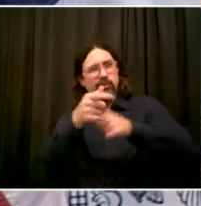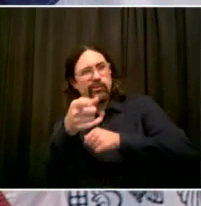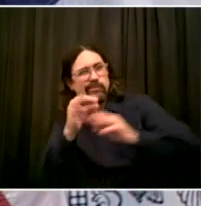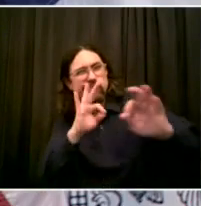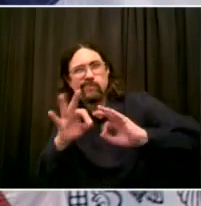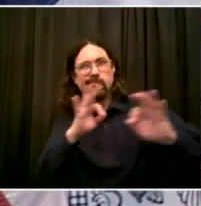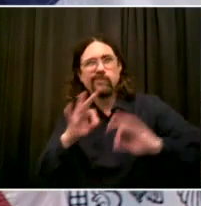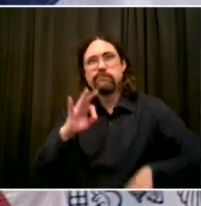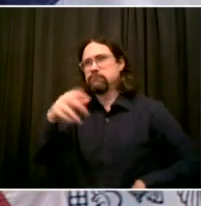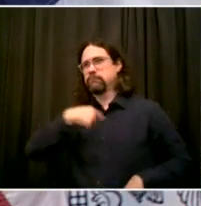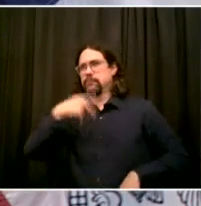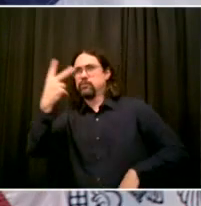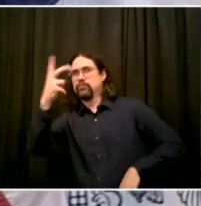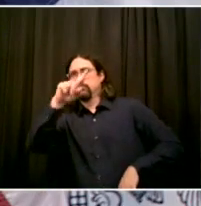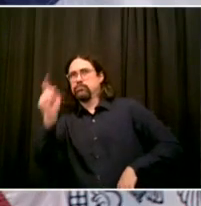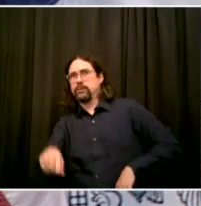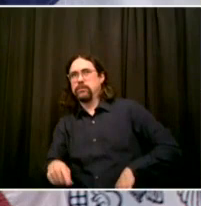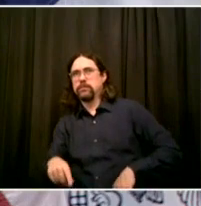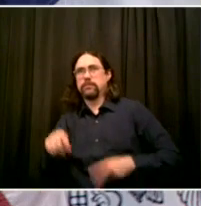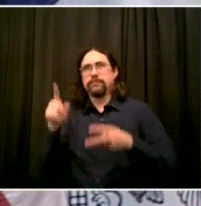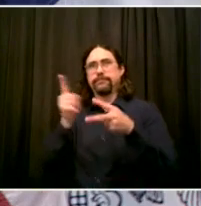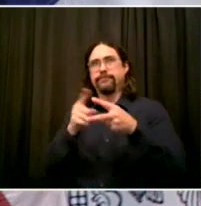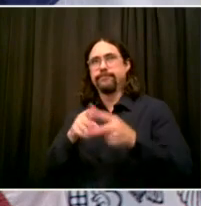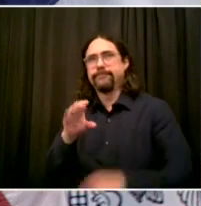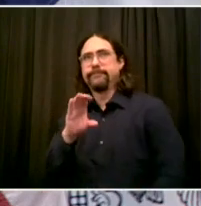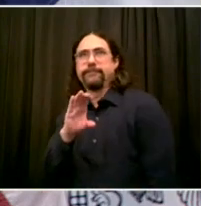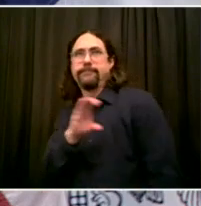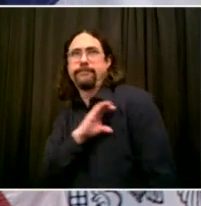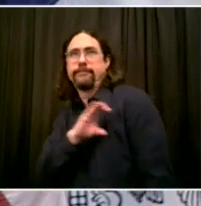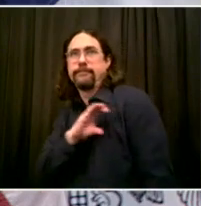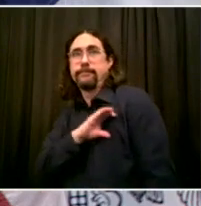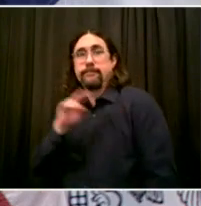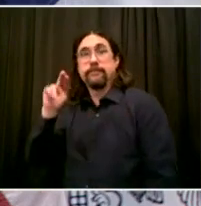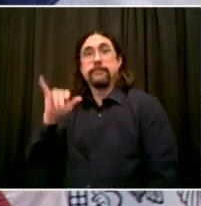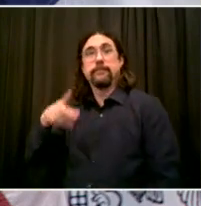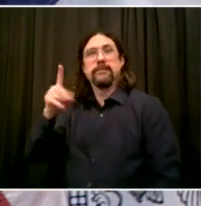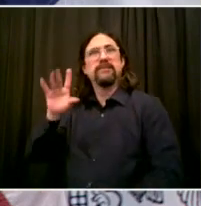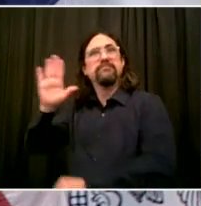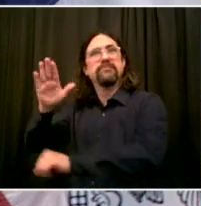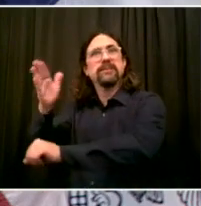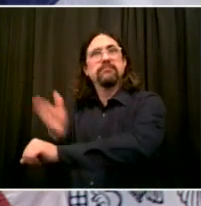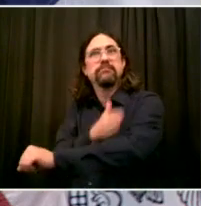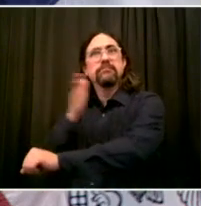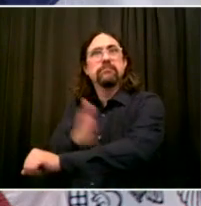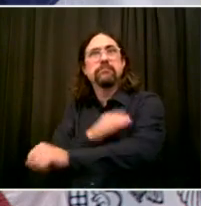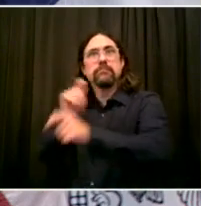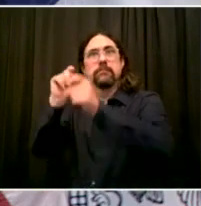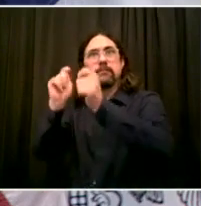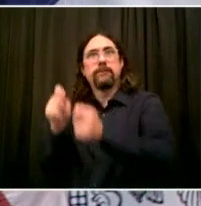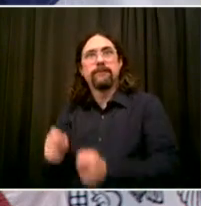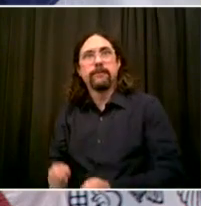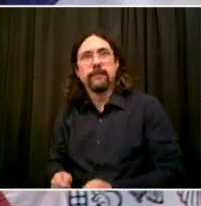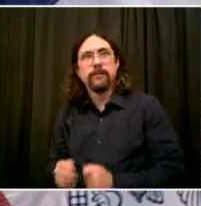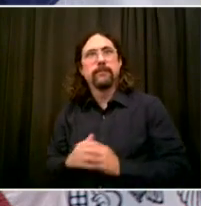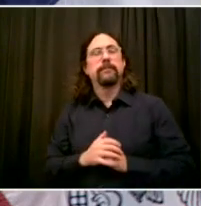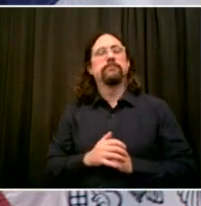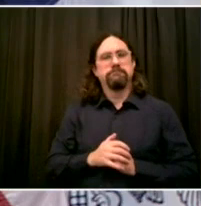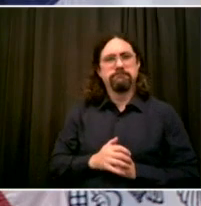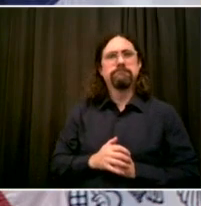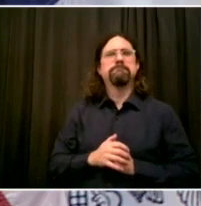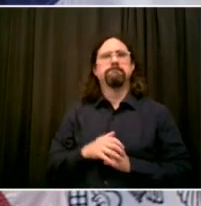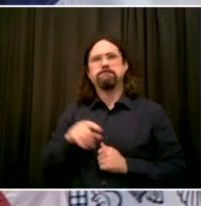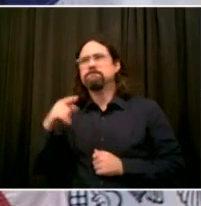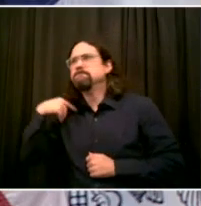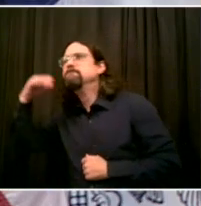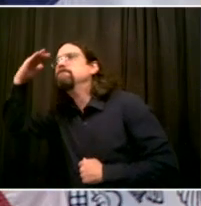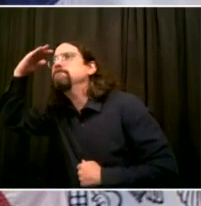department, quote, has not been on board with efforts by the DOT and other parts of city government to make New York City safe and welcoming for bike